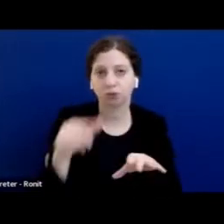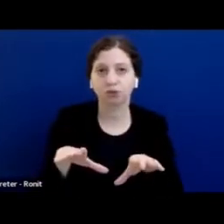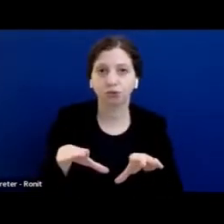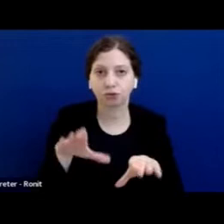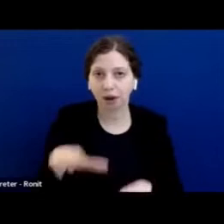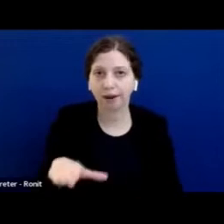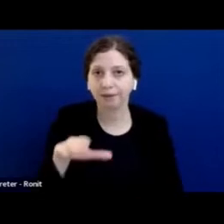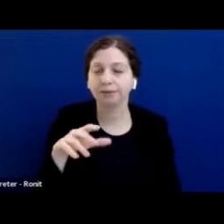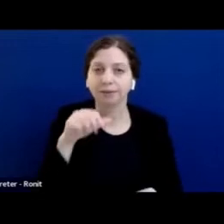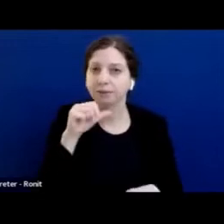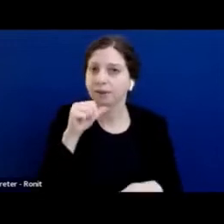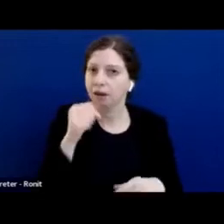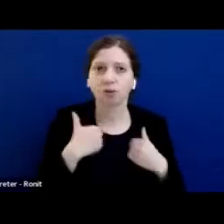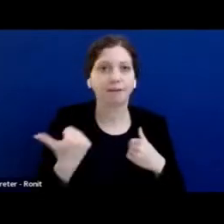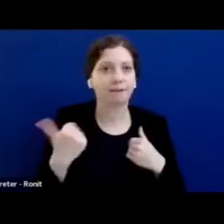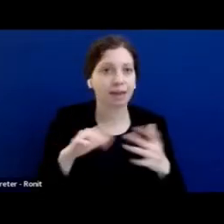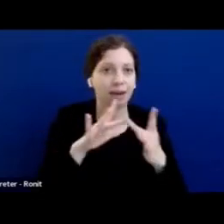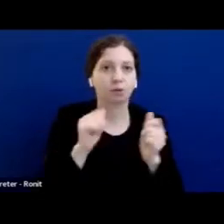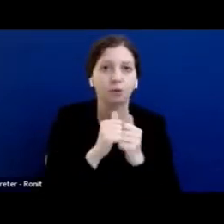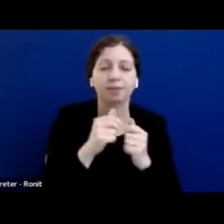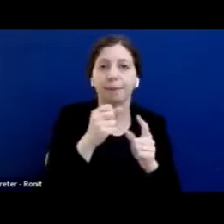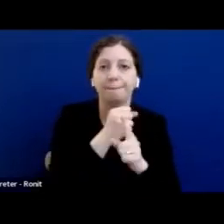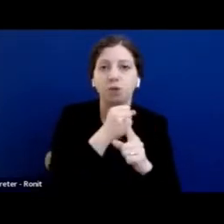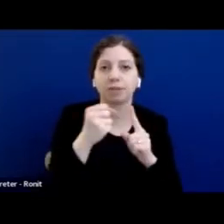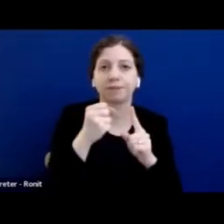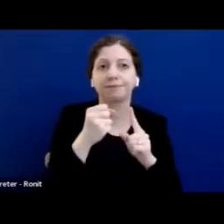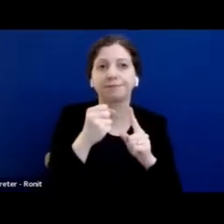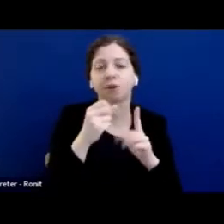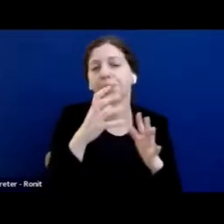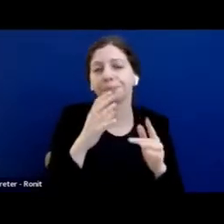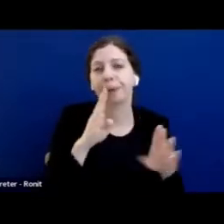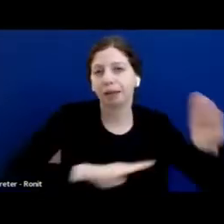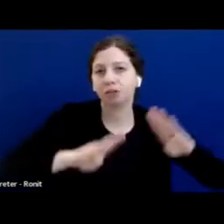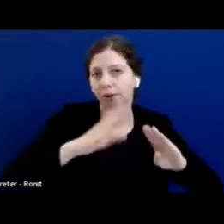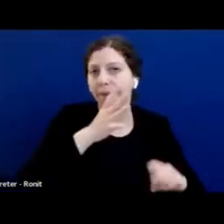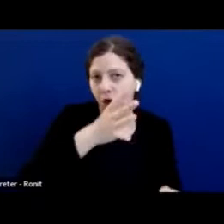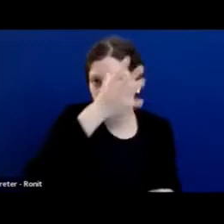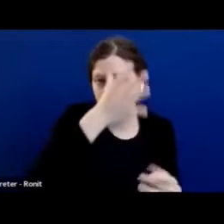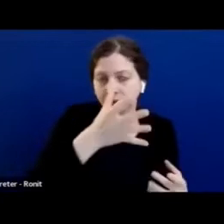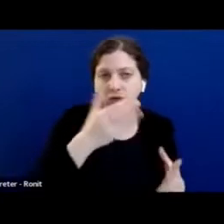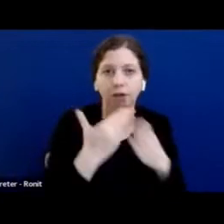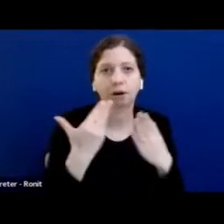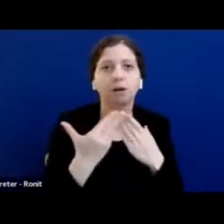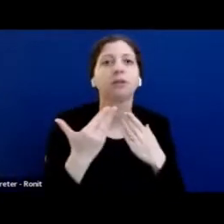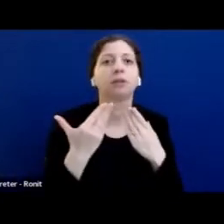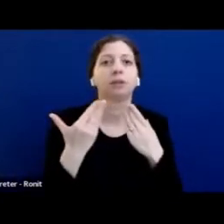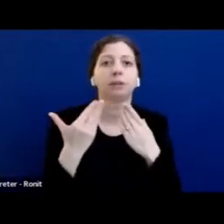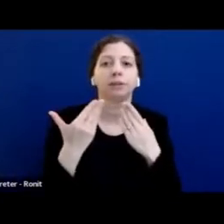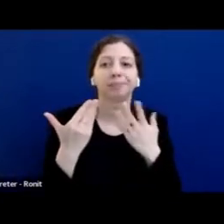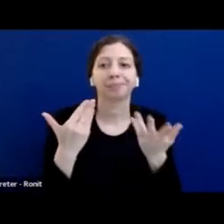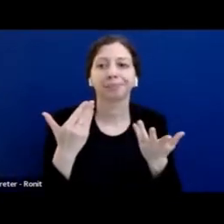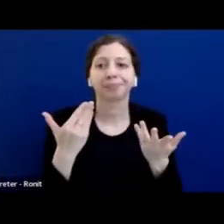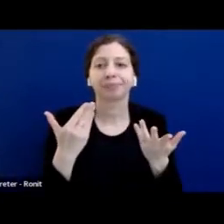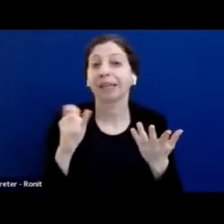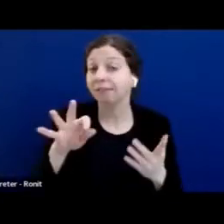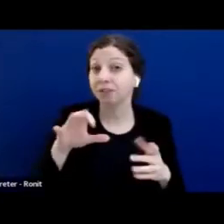child not to have any contact with their their biological parent, regardless of whether